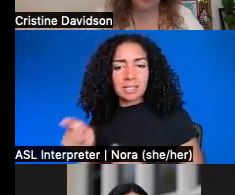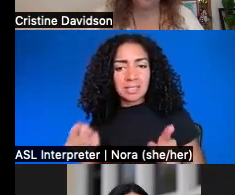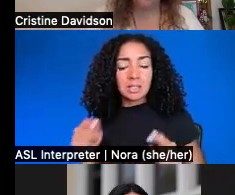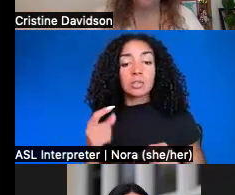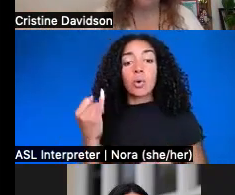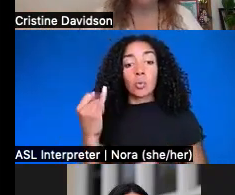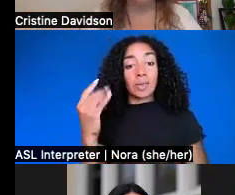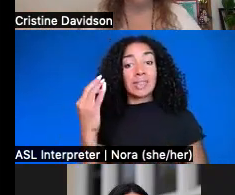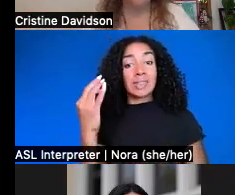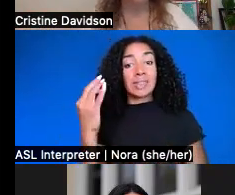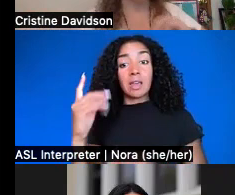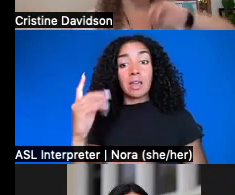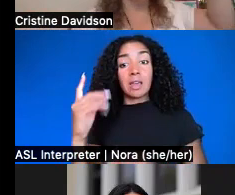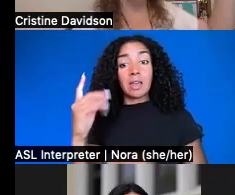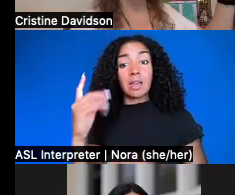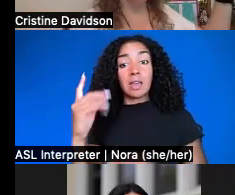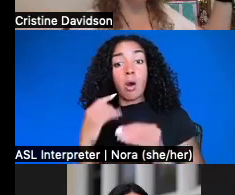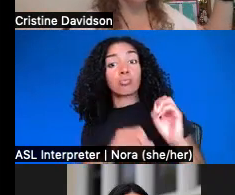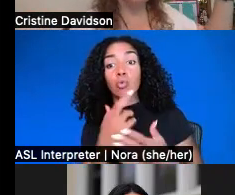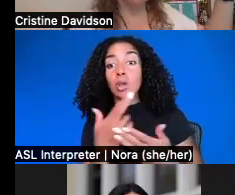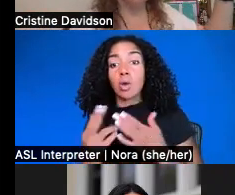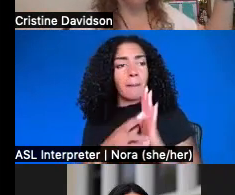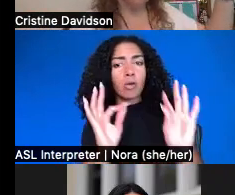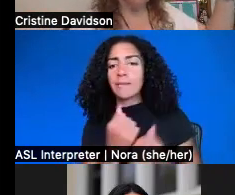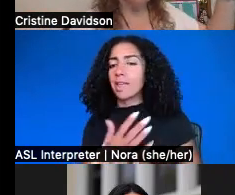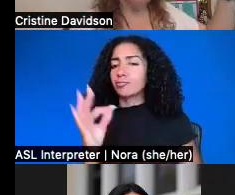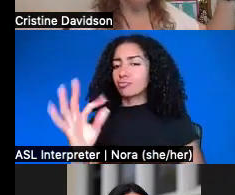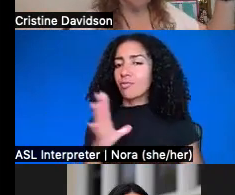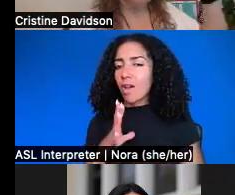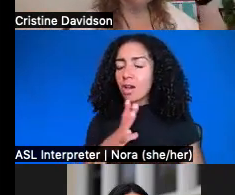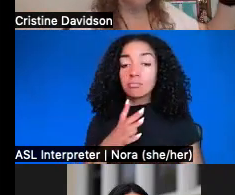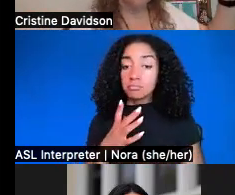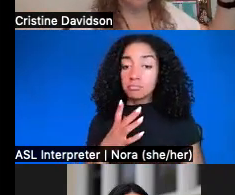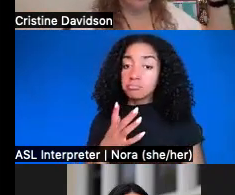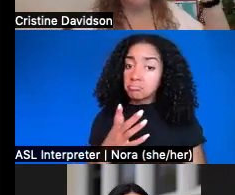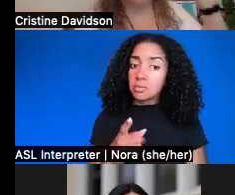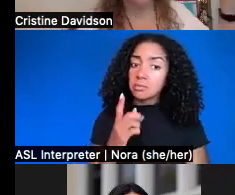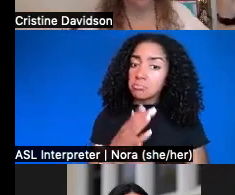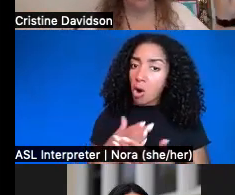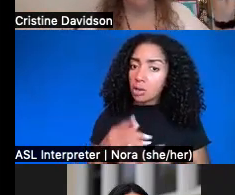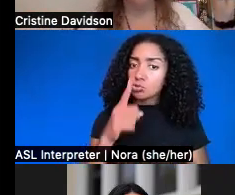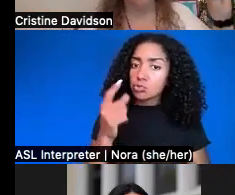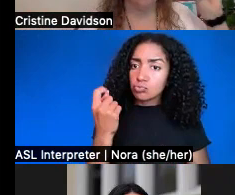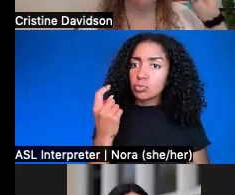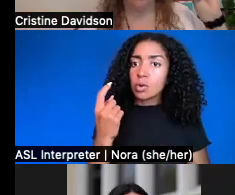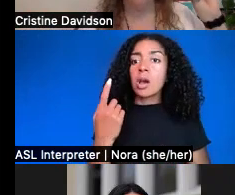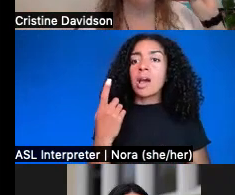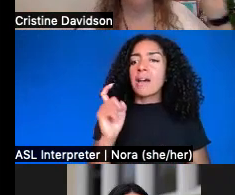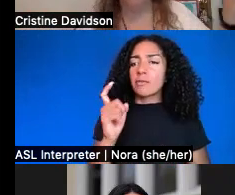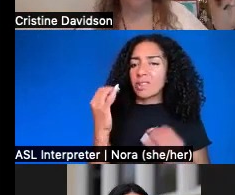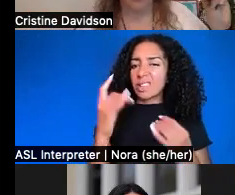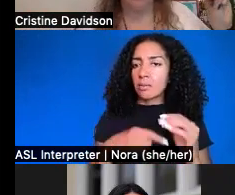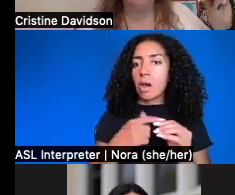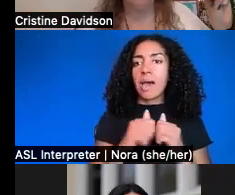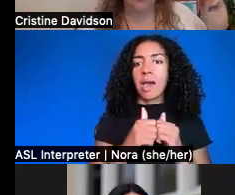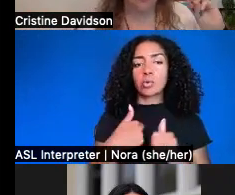And that's true. And we have to be thinking about, how do we organize and show up around Roe